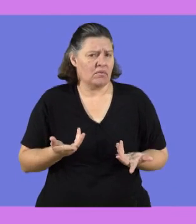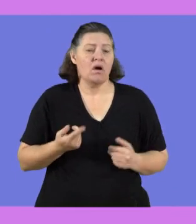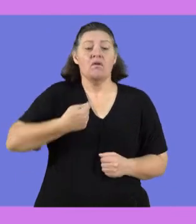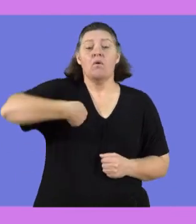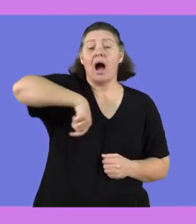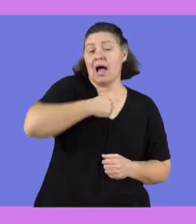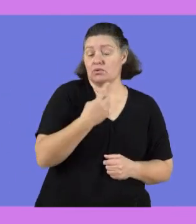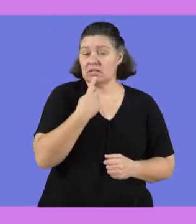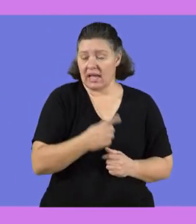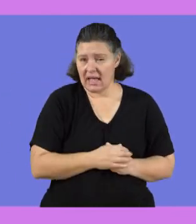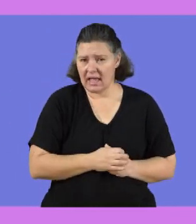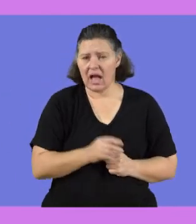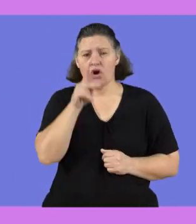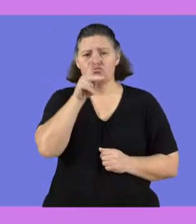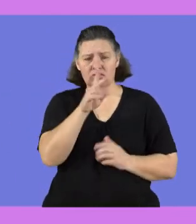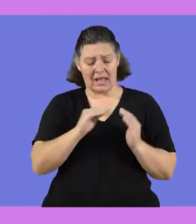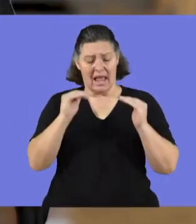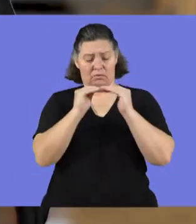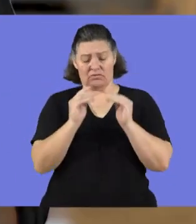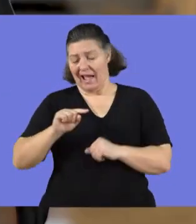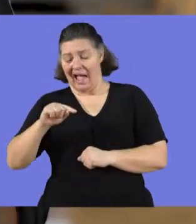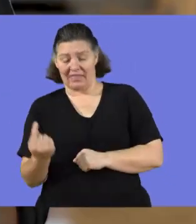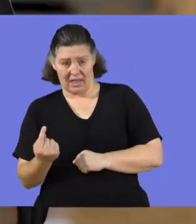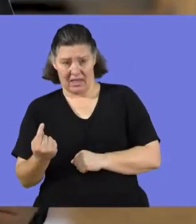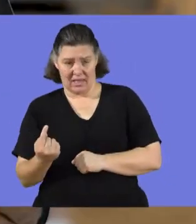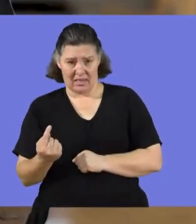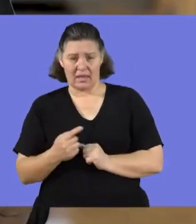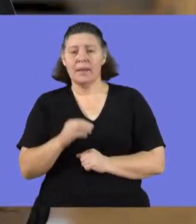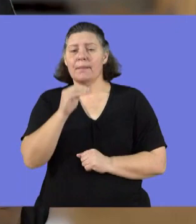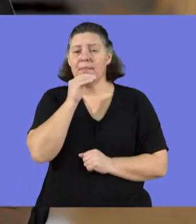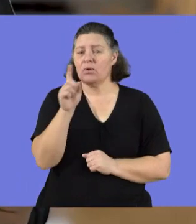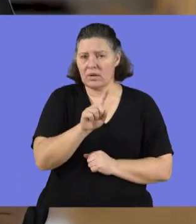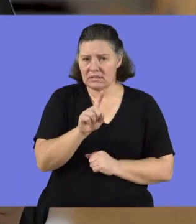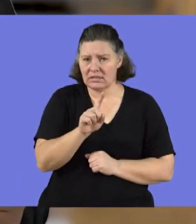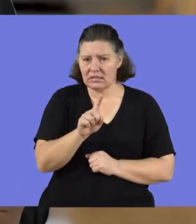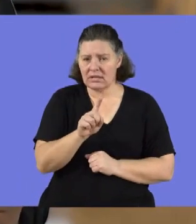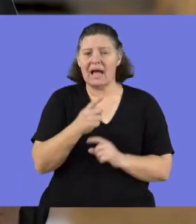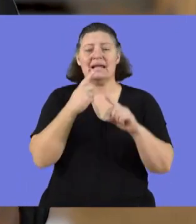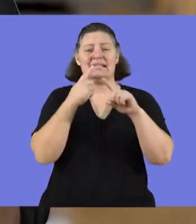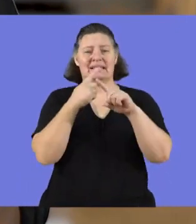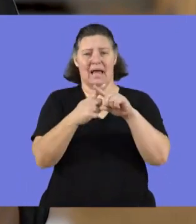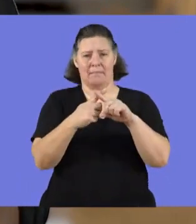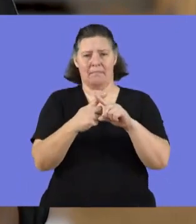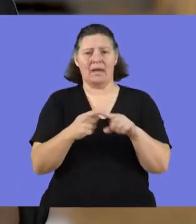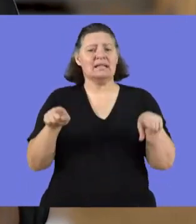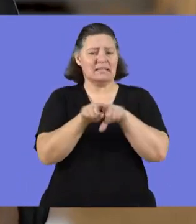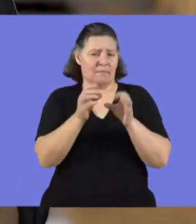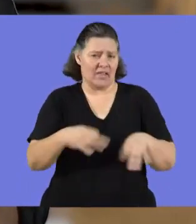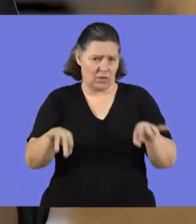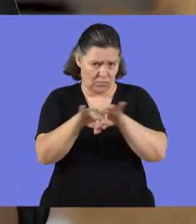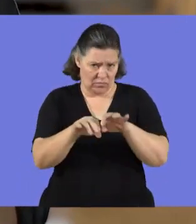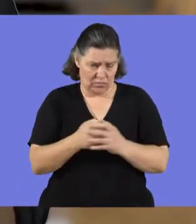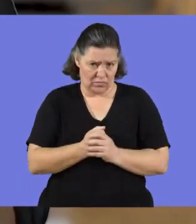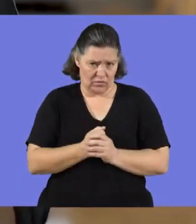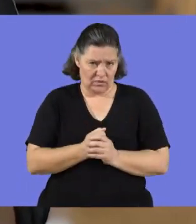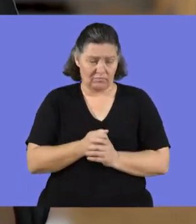here? For us to say the ratio is equivalent to another one, it means it should be multiplied by the